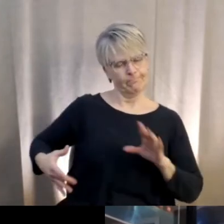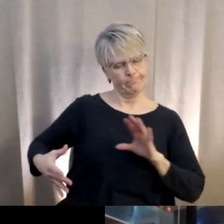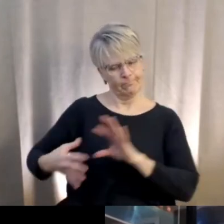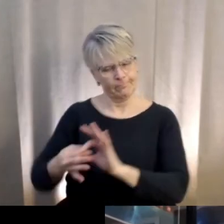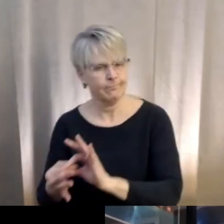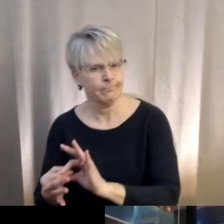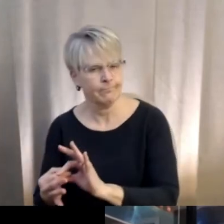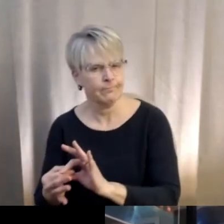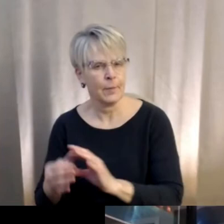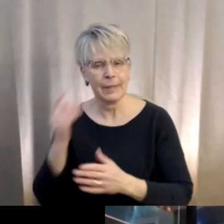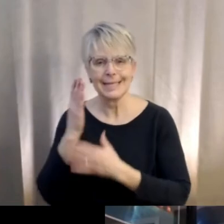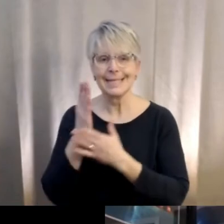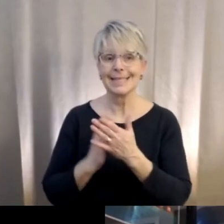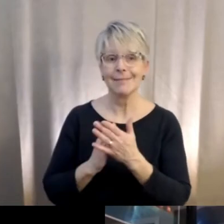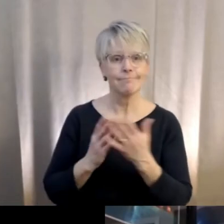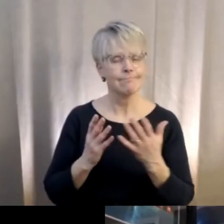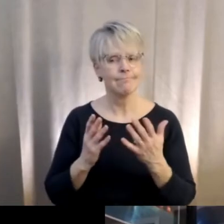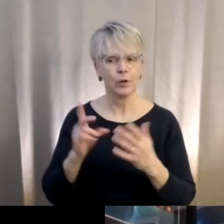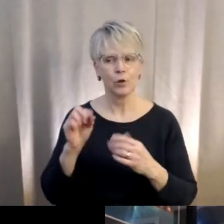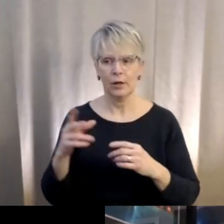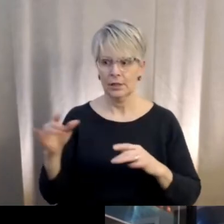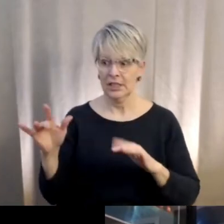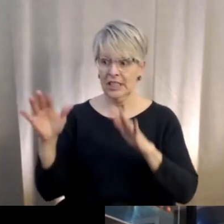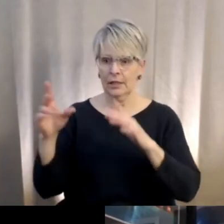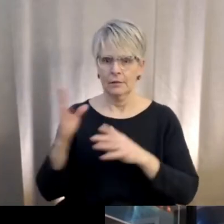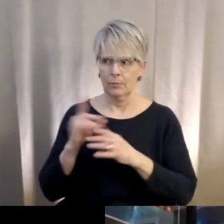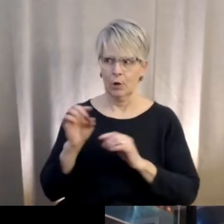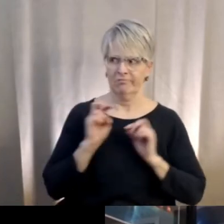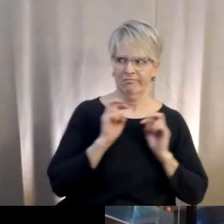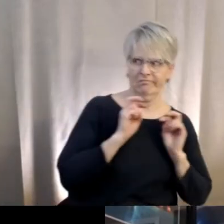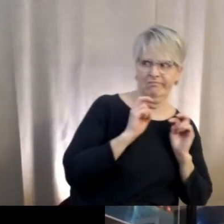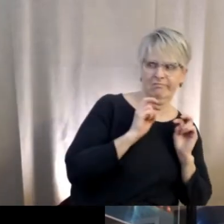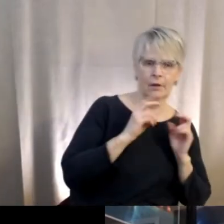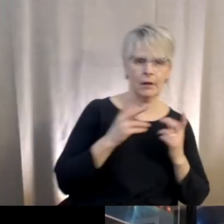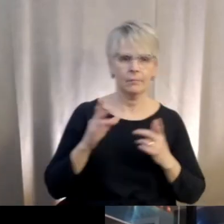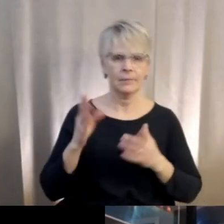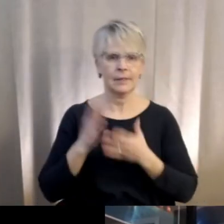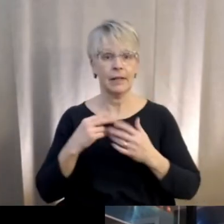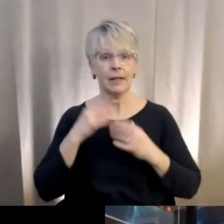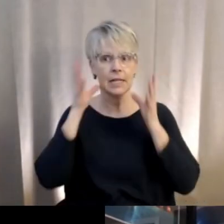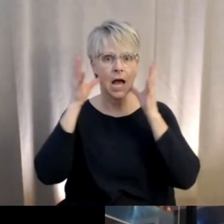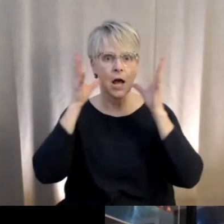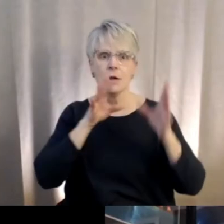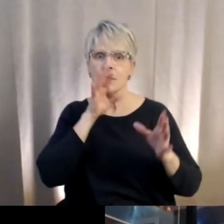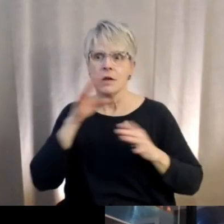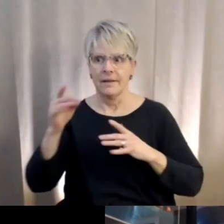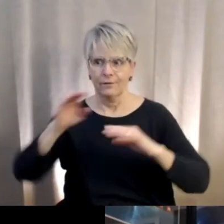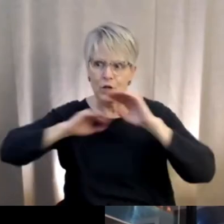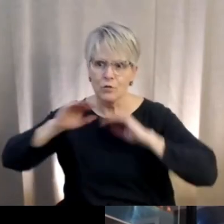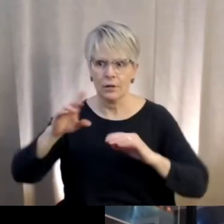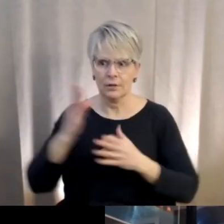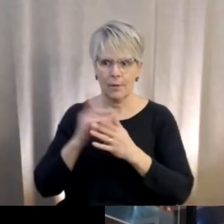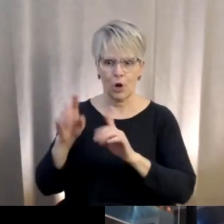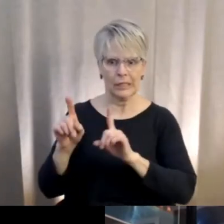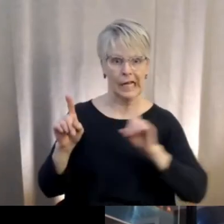towards, you know, higher levels of intensity. Whether it be like higher vocalizations of frustration or